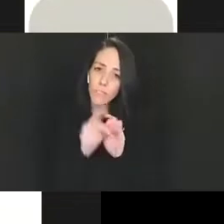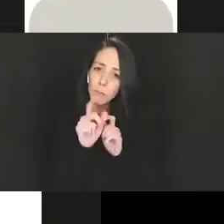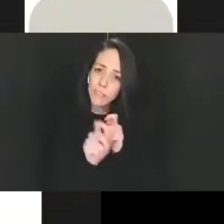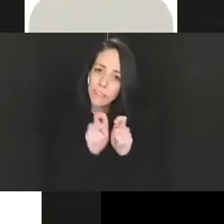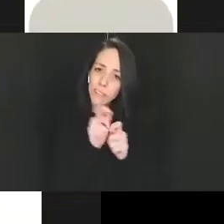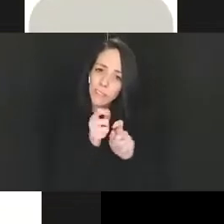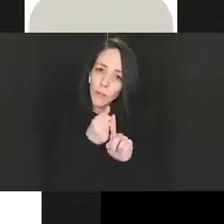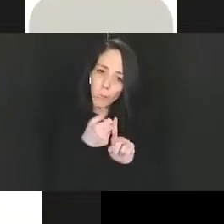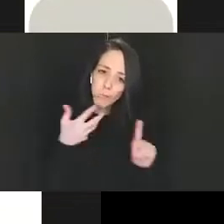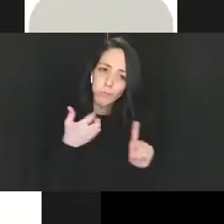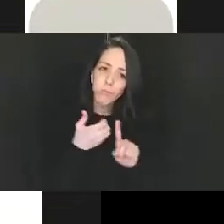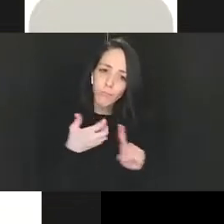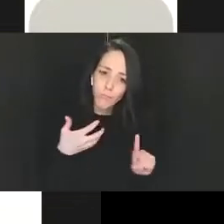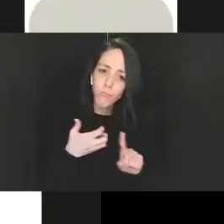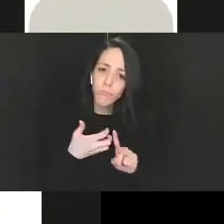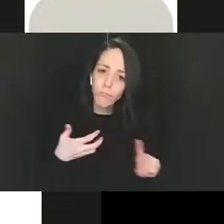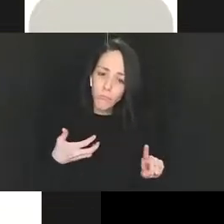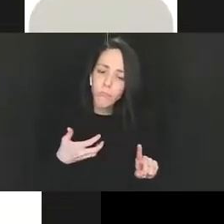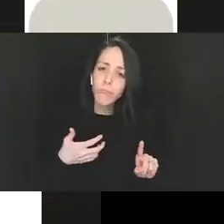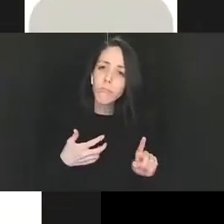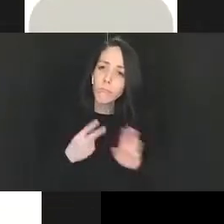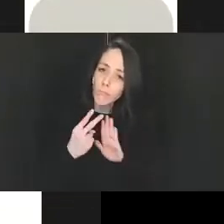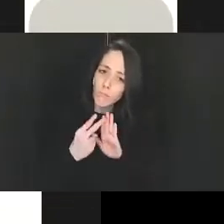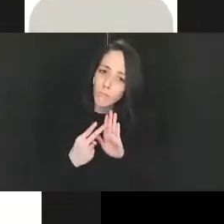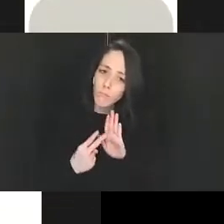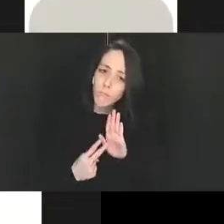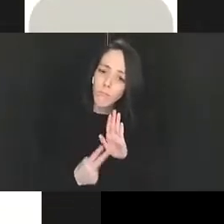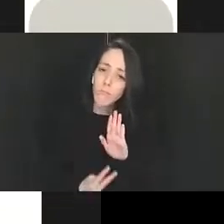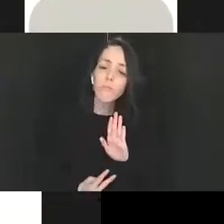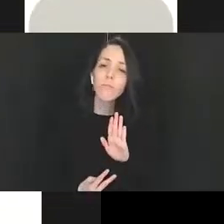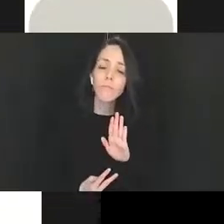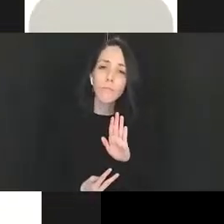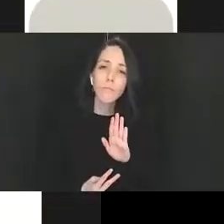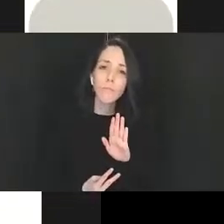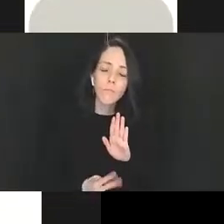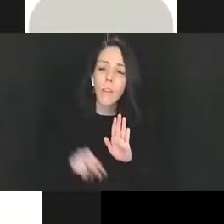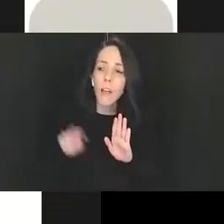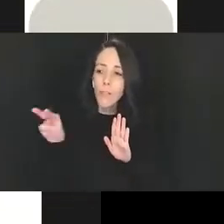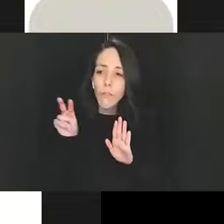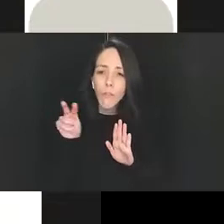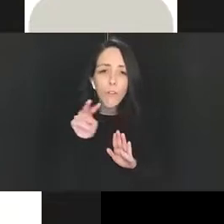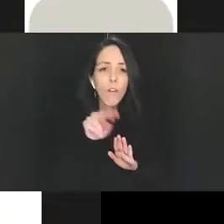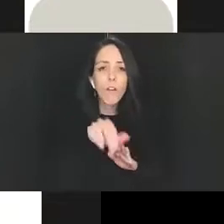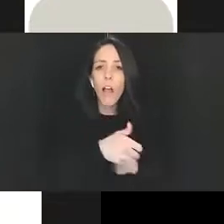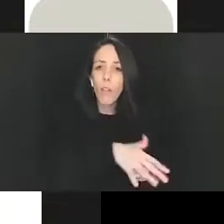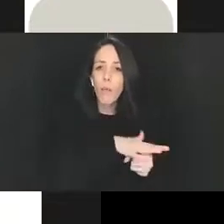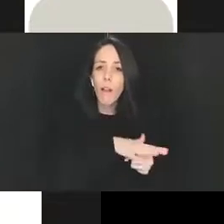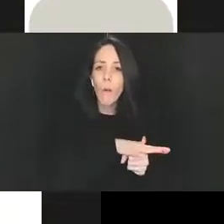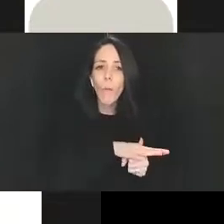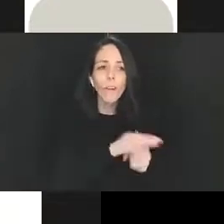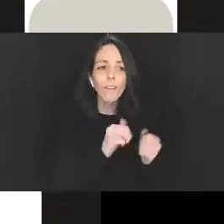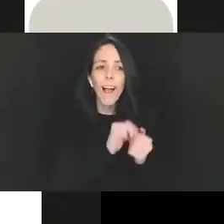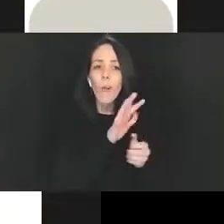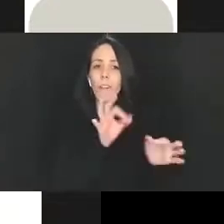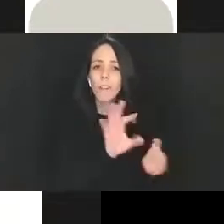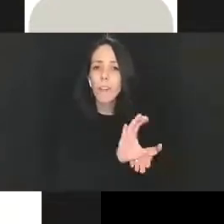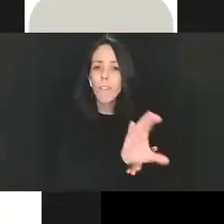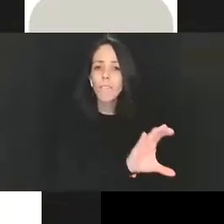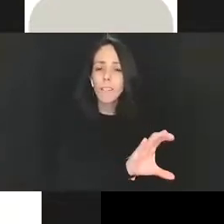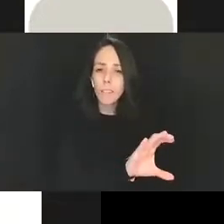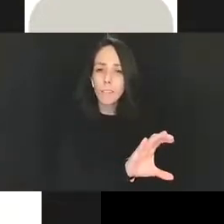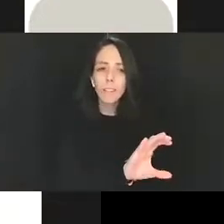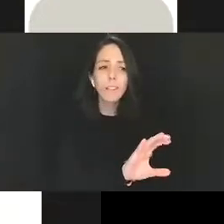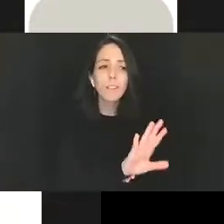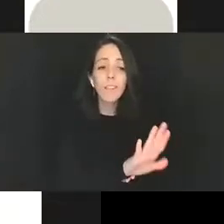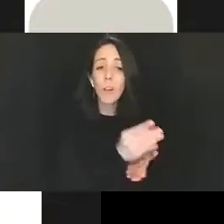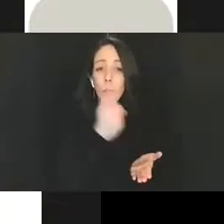and look into other jurisdictions, how they're investing and how they're resourcing their mental